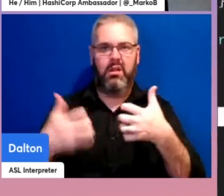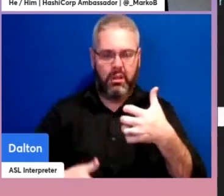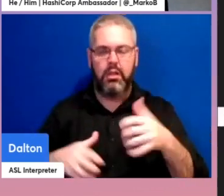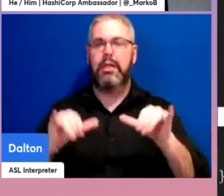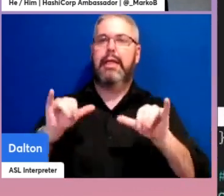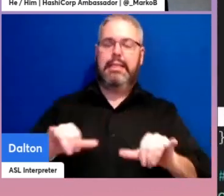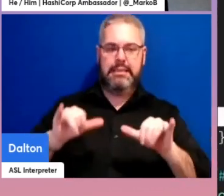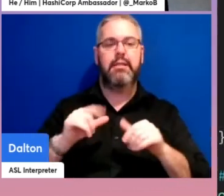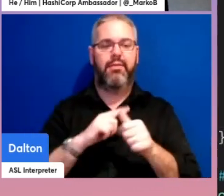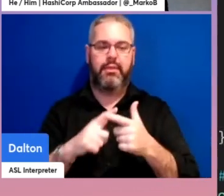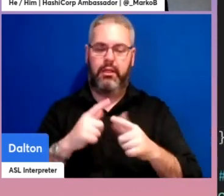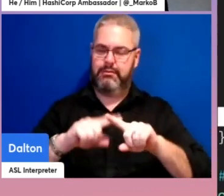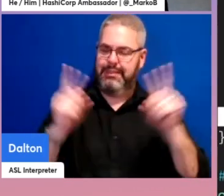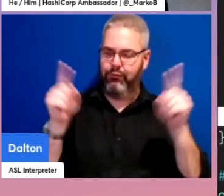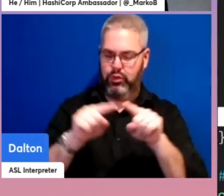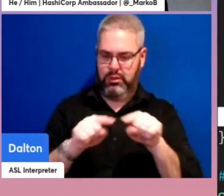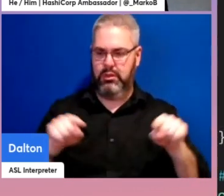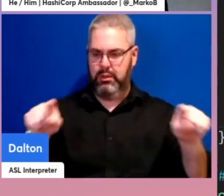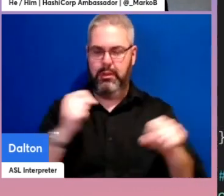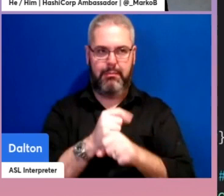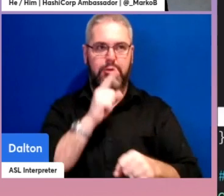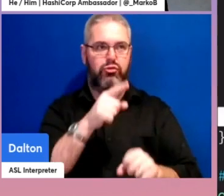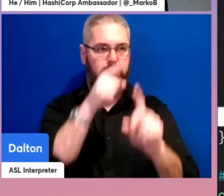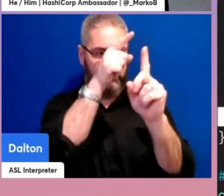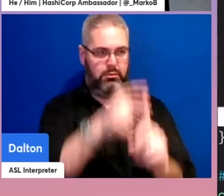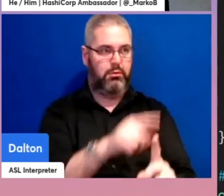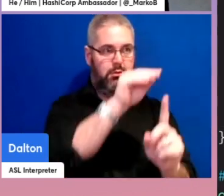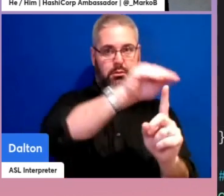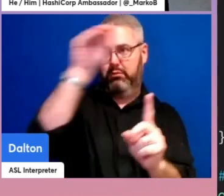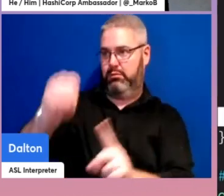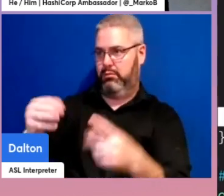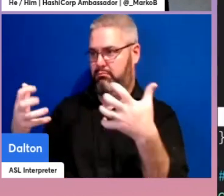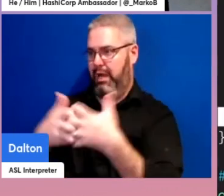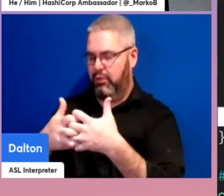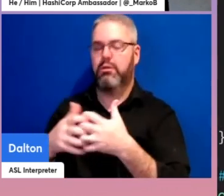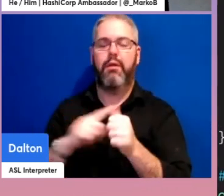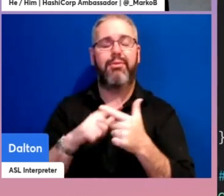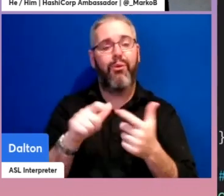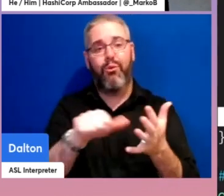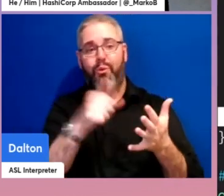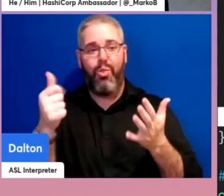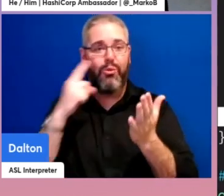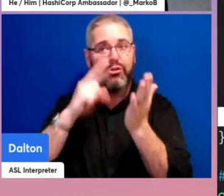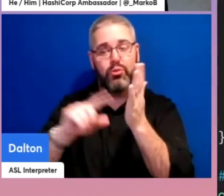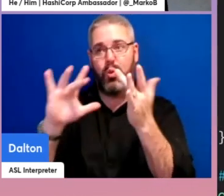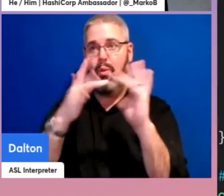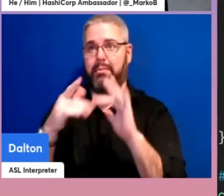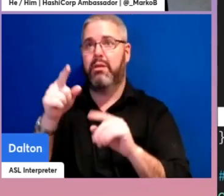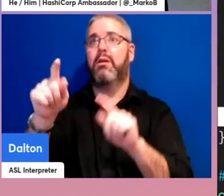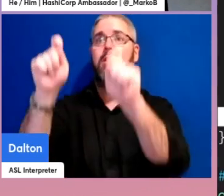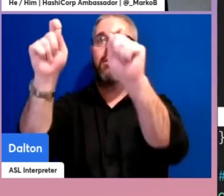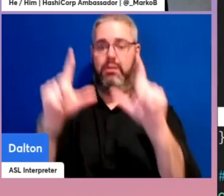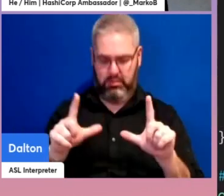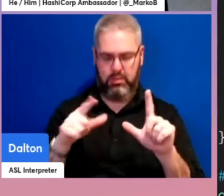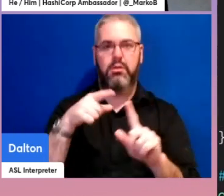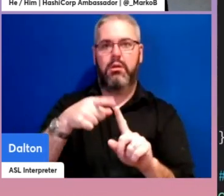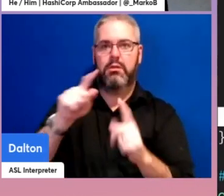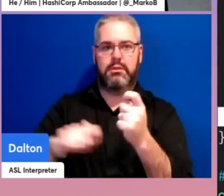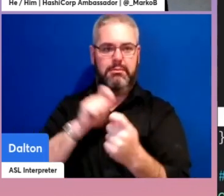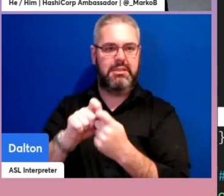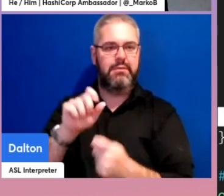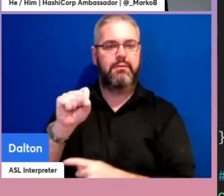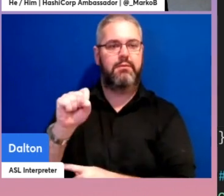in. And the last bit, what we're doing here is, we also want to check that the website is running and it's returning a specific status